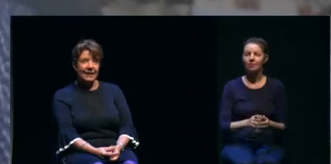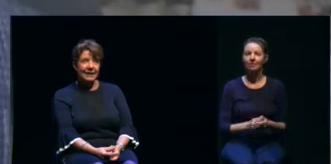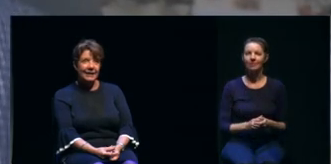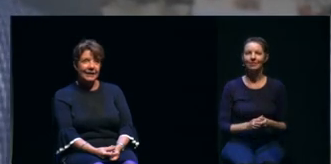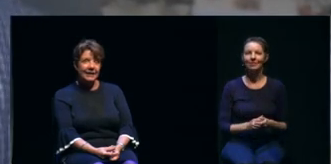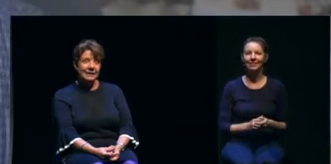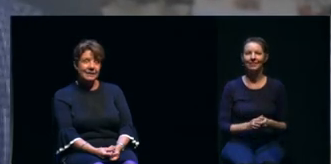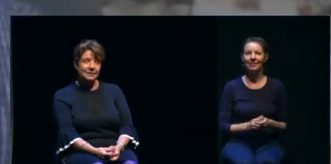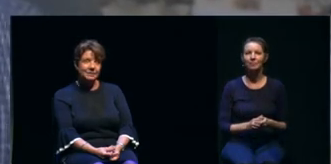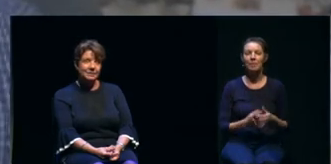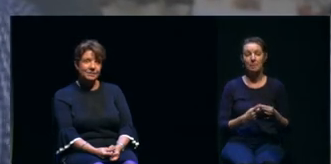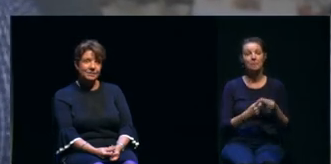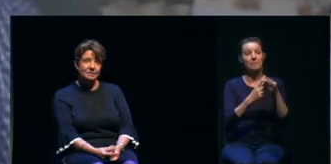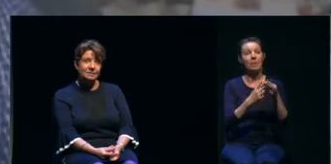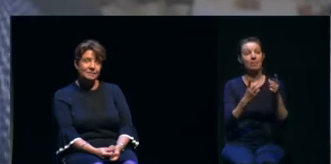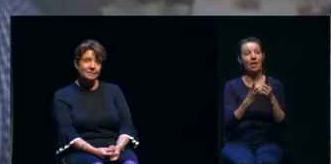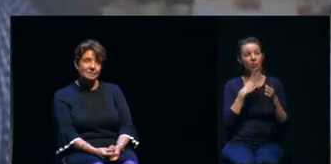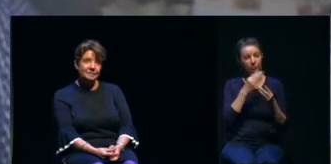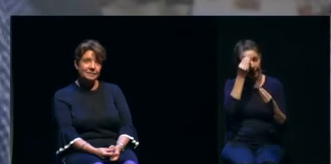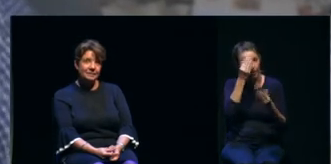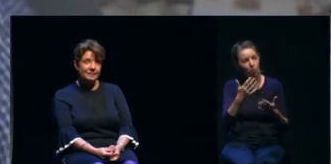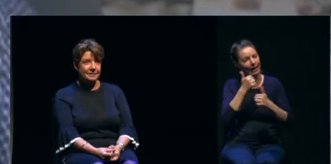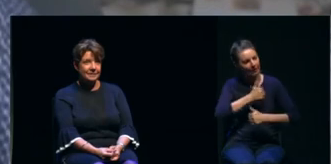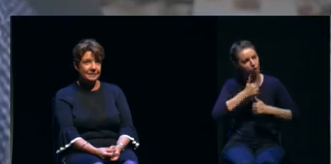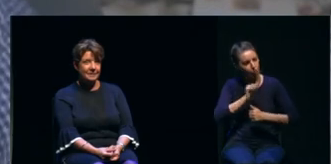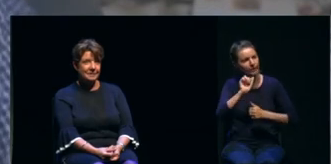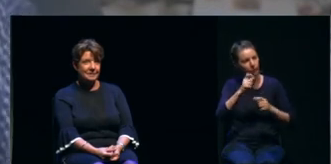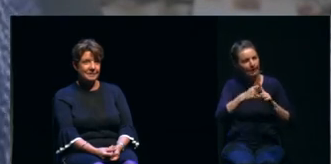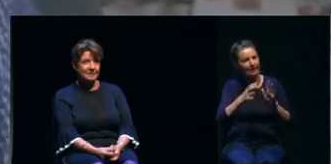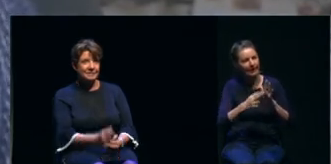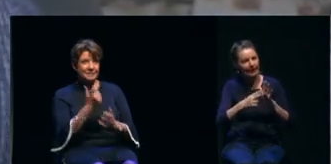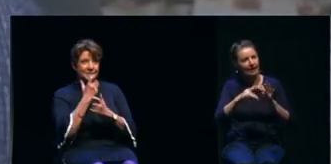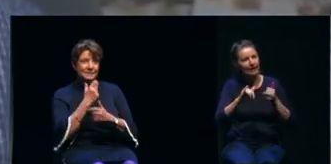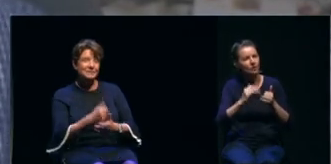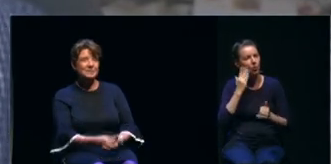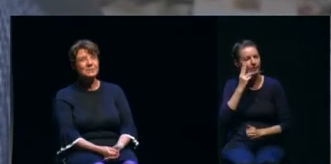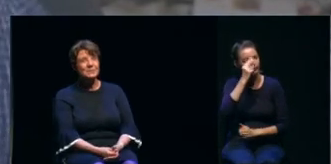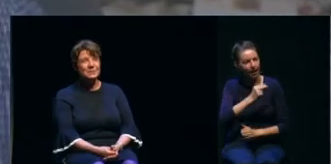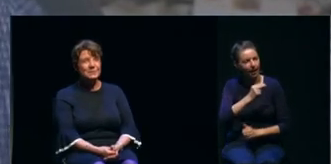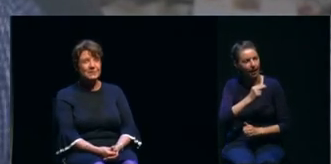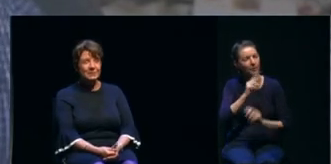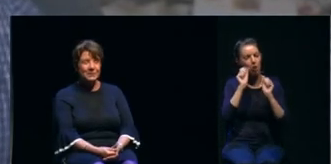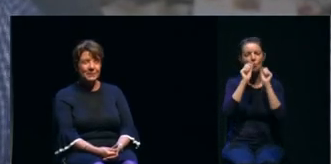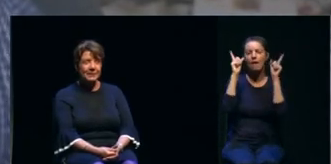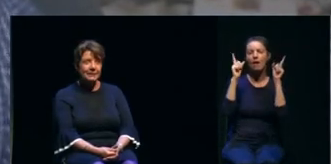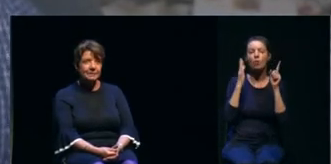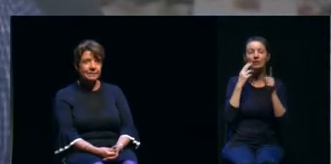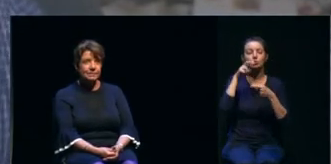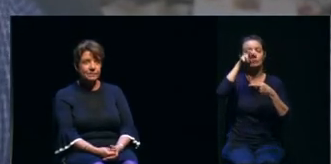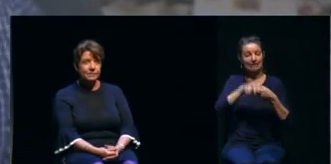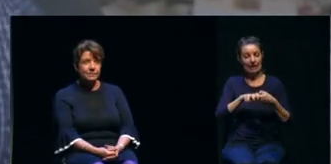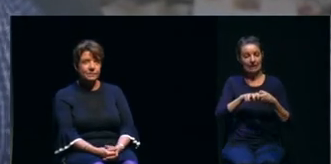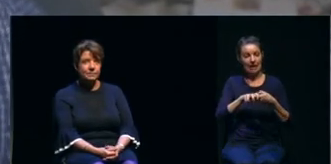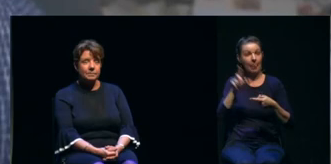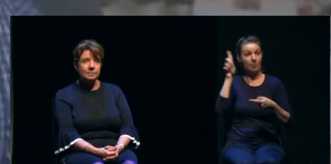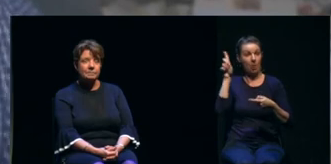The main thing I have to say to every woman younger than me is just enjoy your knees while you can. Just kind of be really consciously aware that whenever you sit down at the